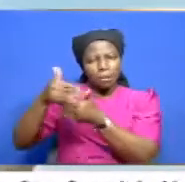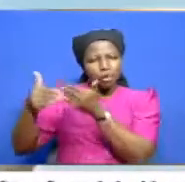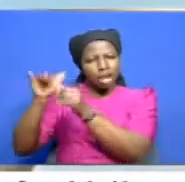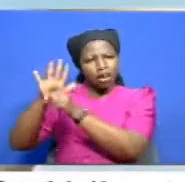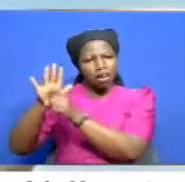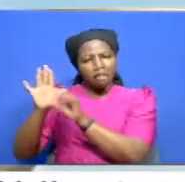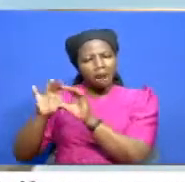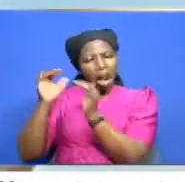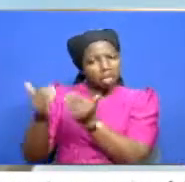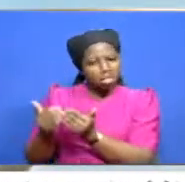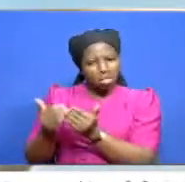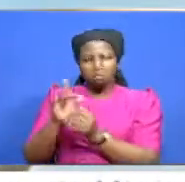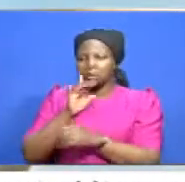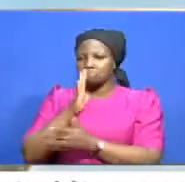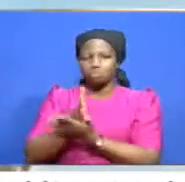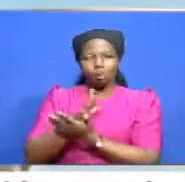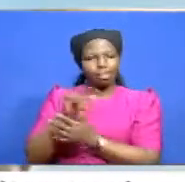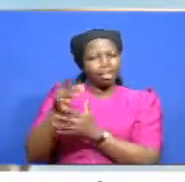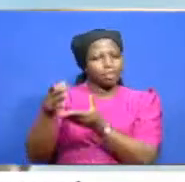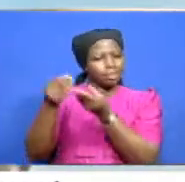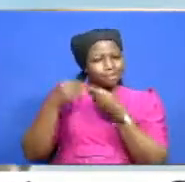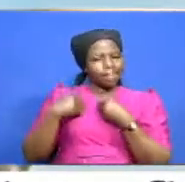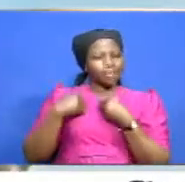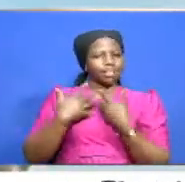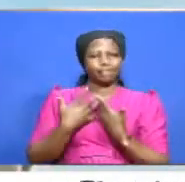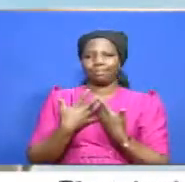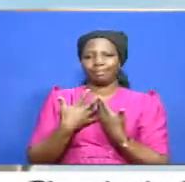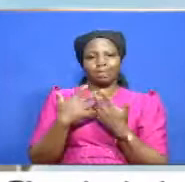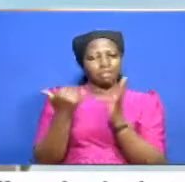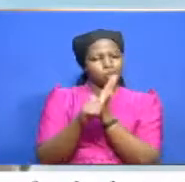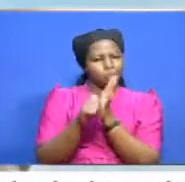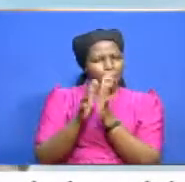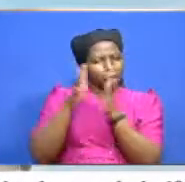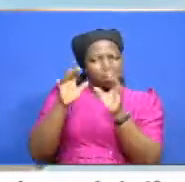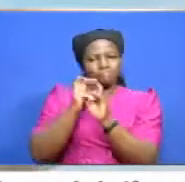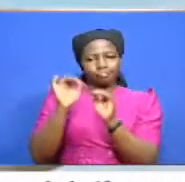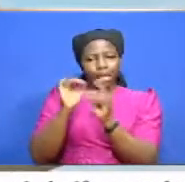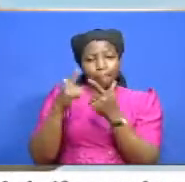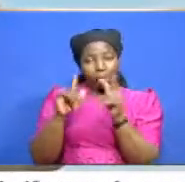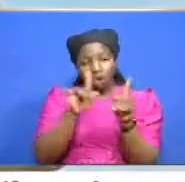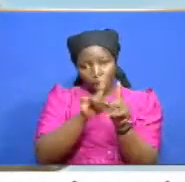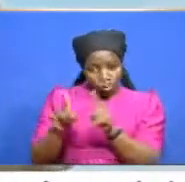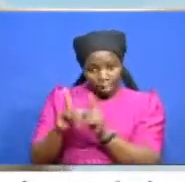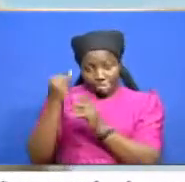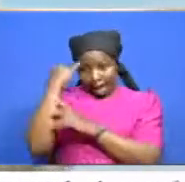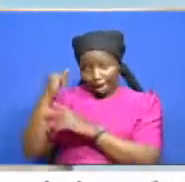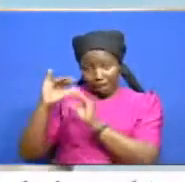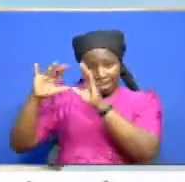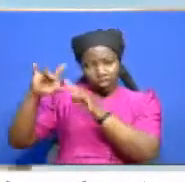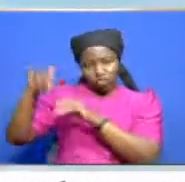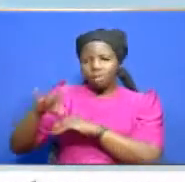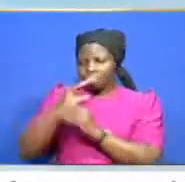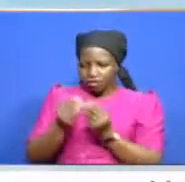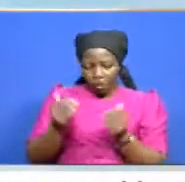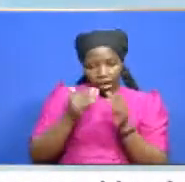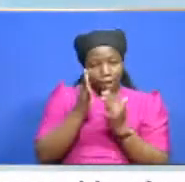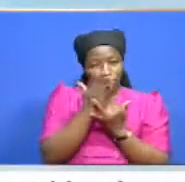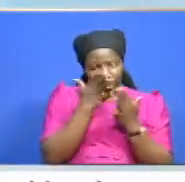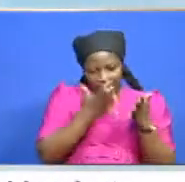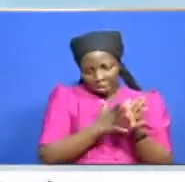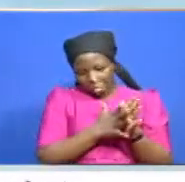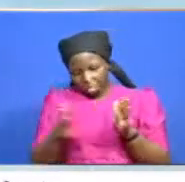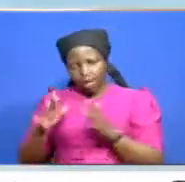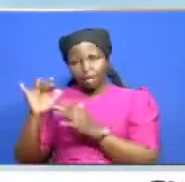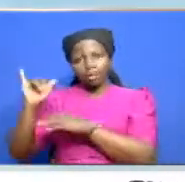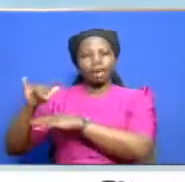not cause a lot of strain. And therefore, the idea of teachers should also be sorted between now and that time, mm-hmm. so that we create